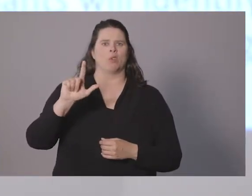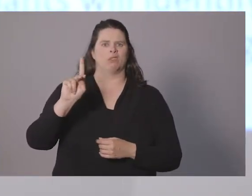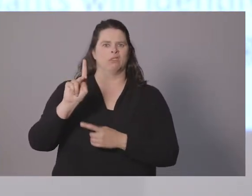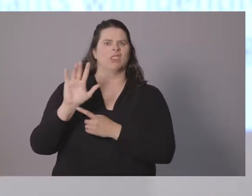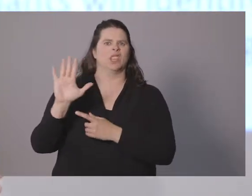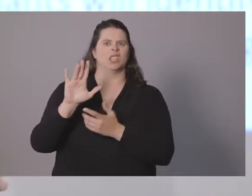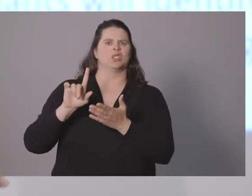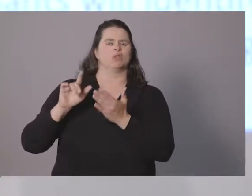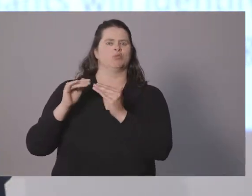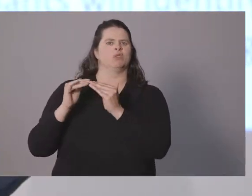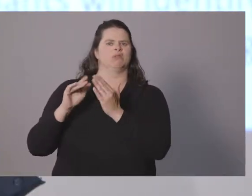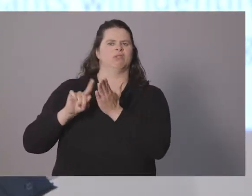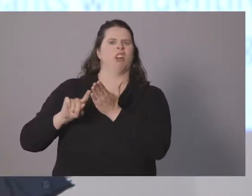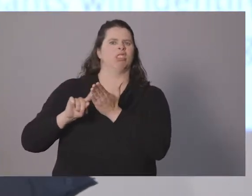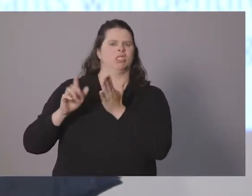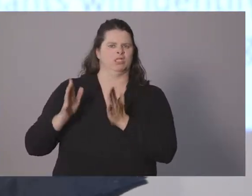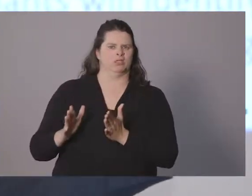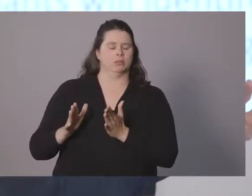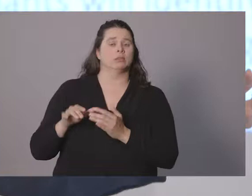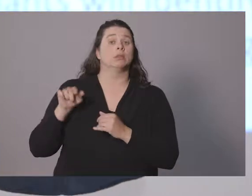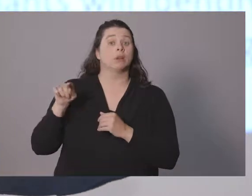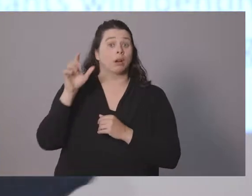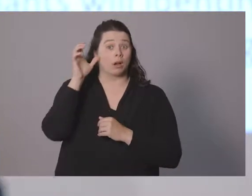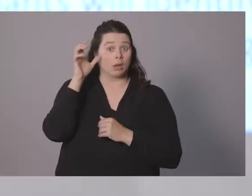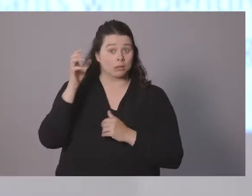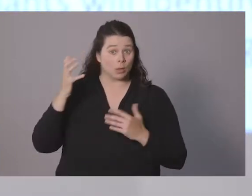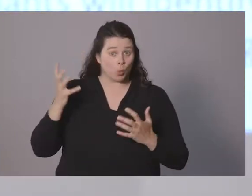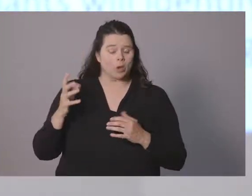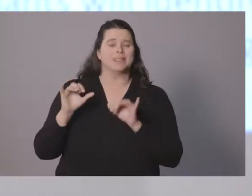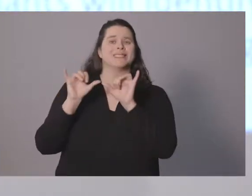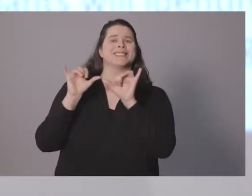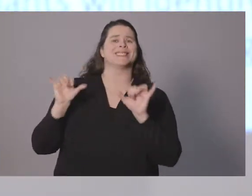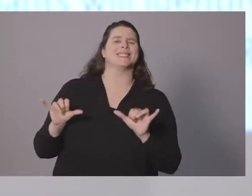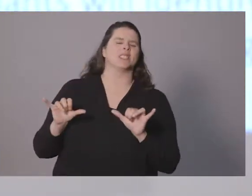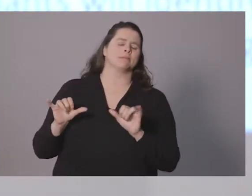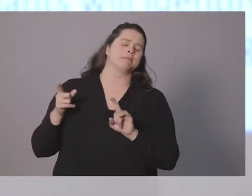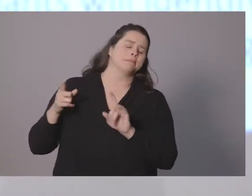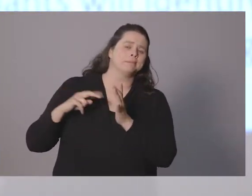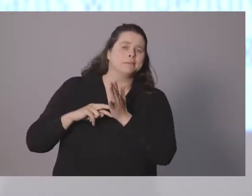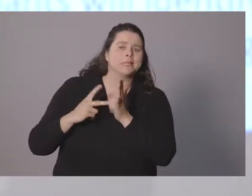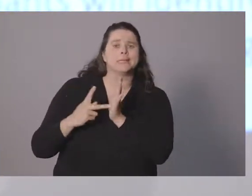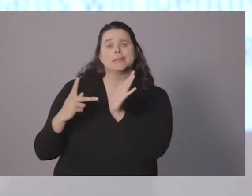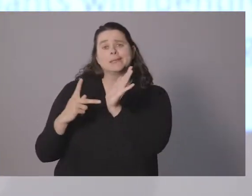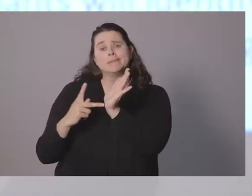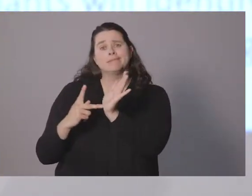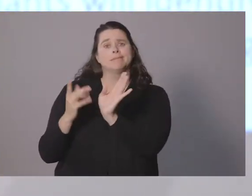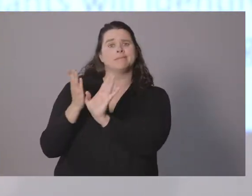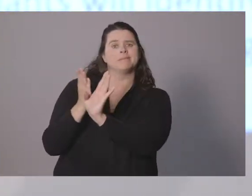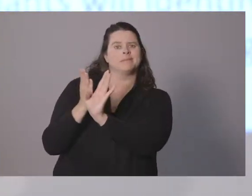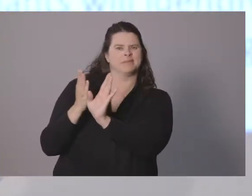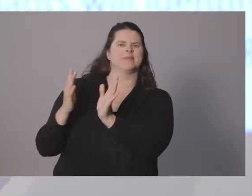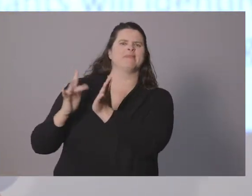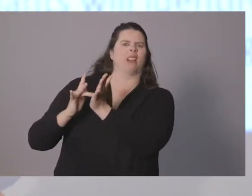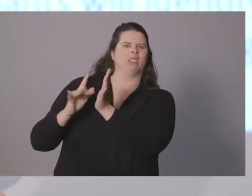or the medical system, kind of borrowed that dissociative tendency of trauma.